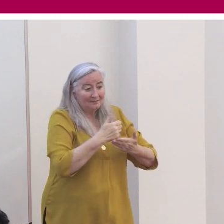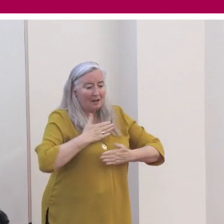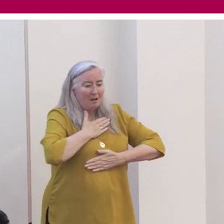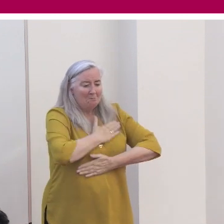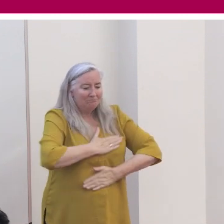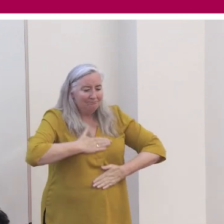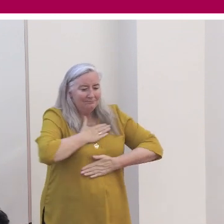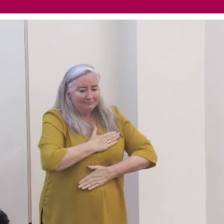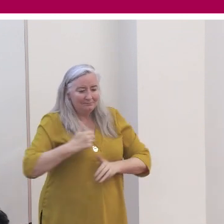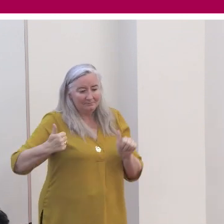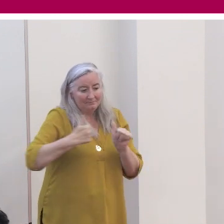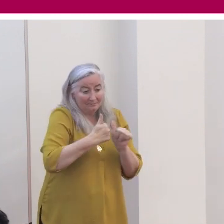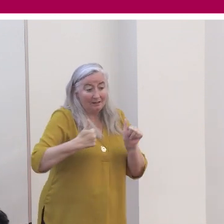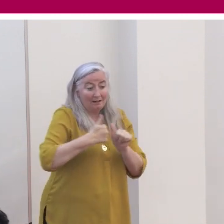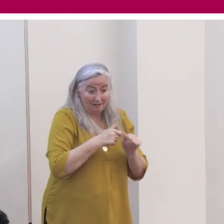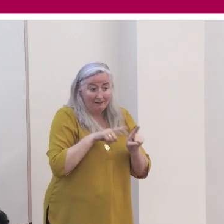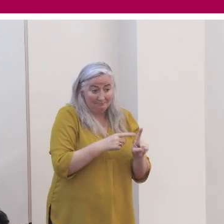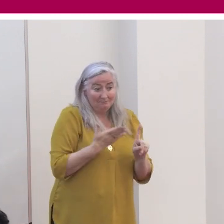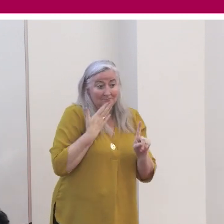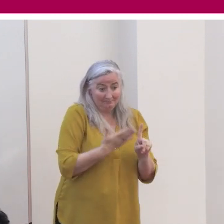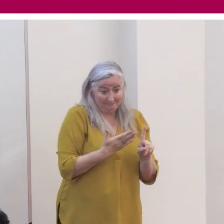means exactly, and